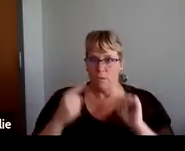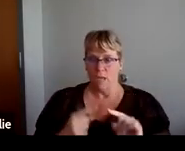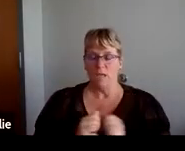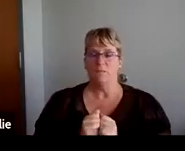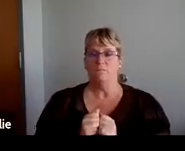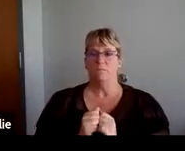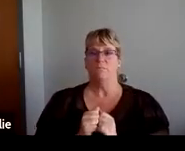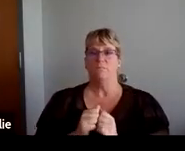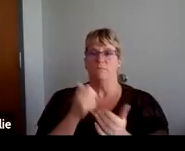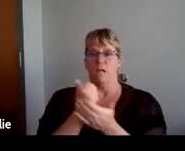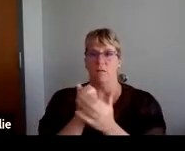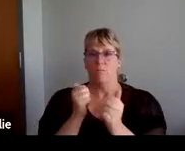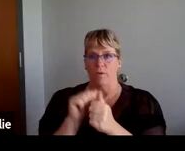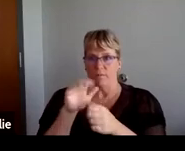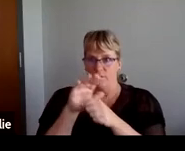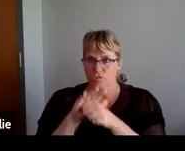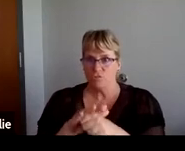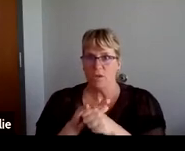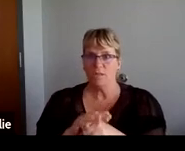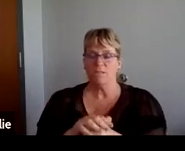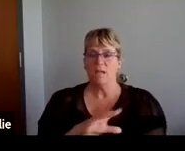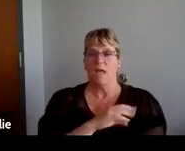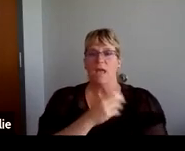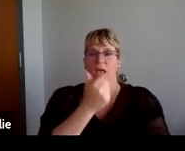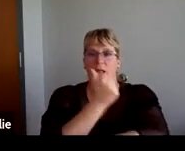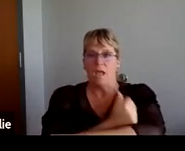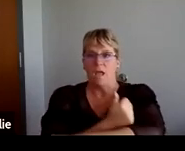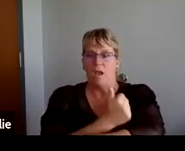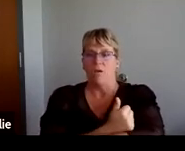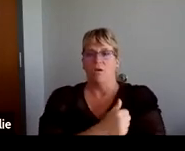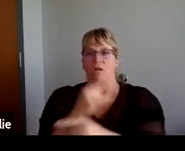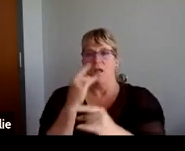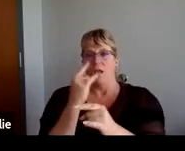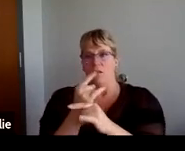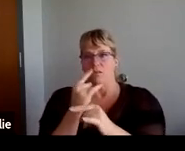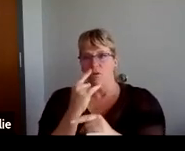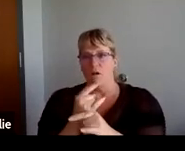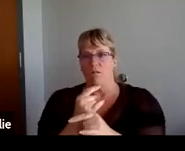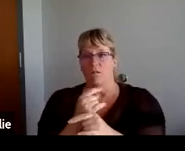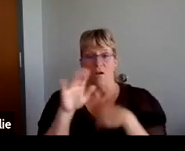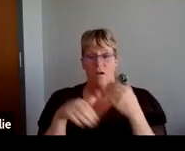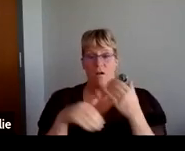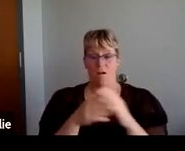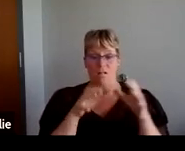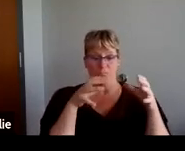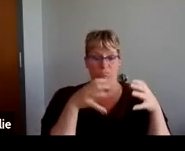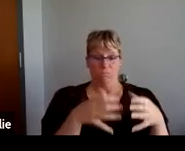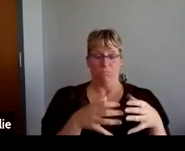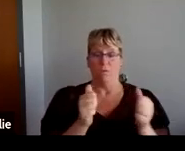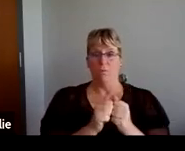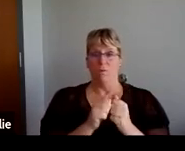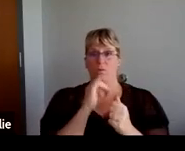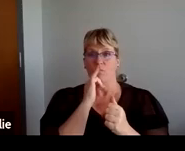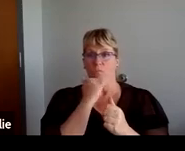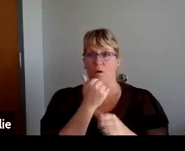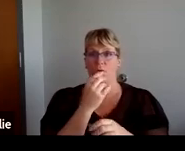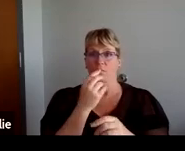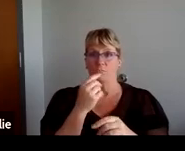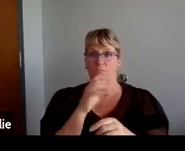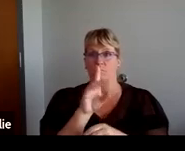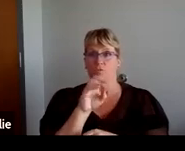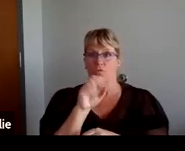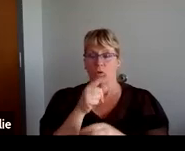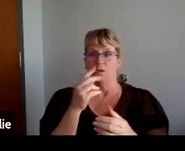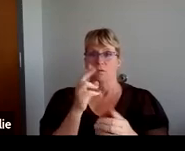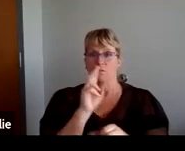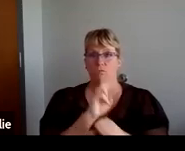stress management. And heroin, opioids, alcohol, basically the whole cadre of substances of abuse also help